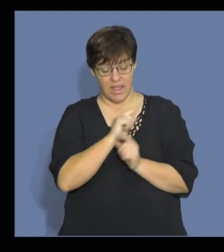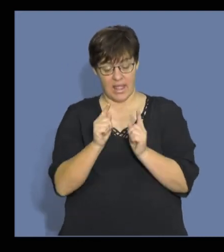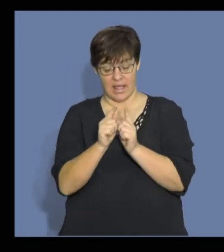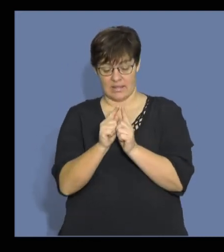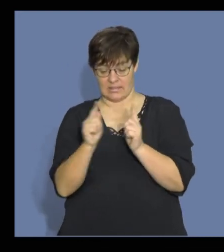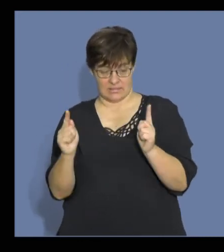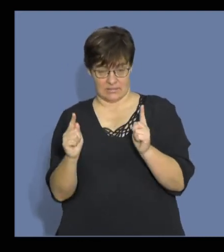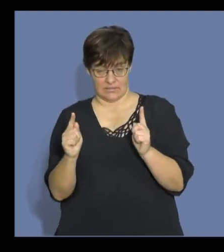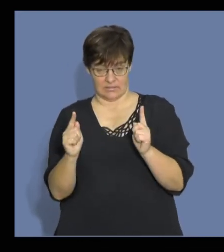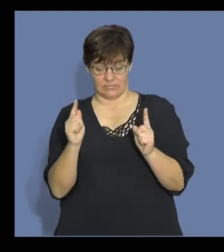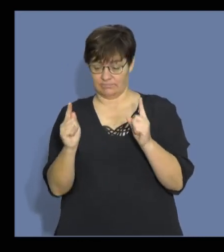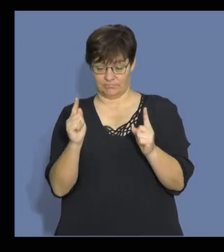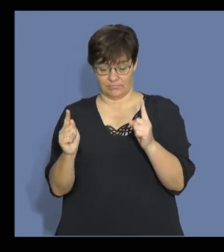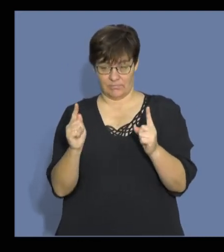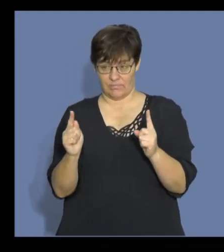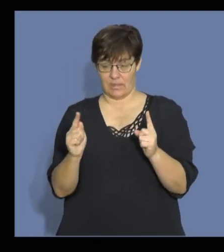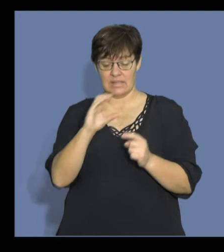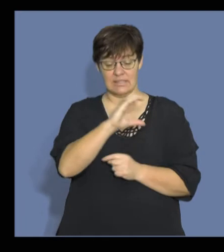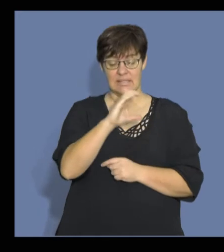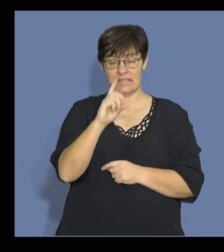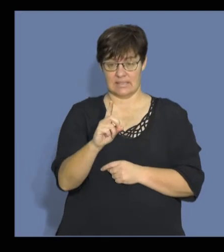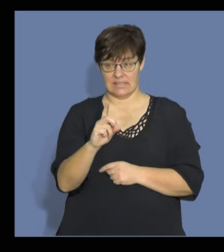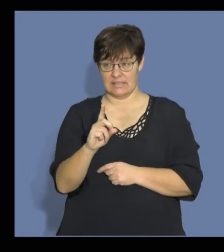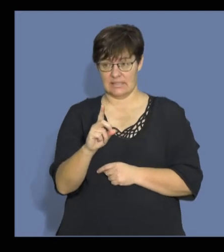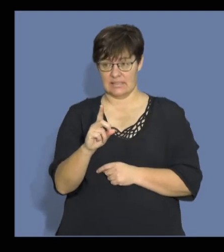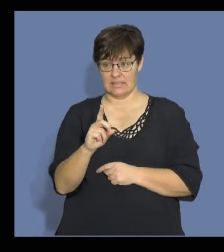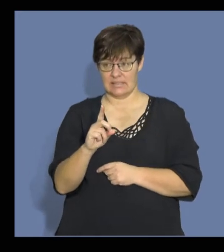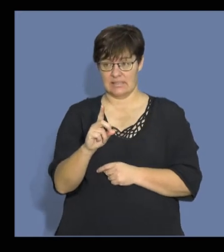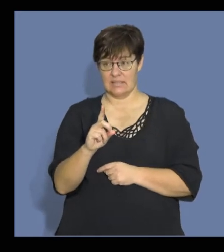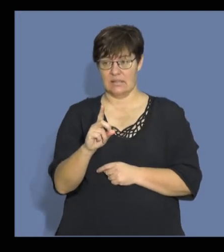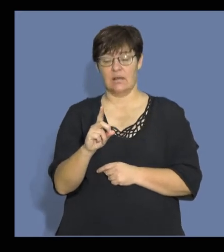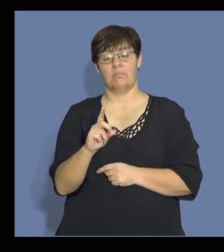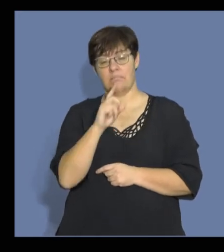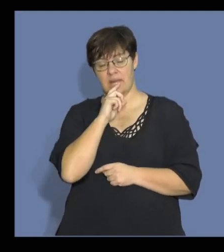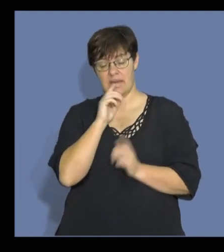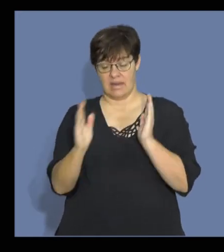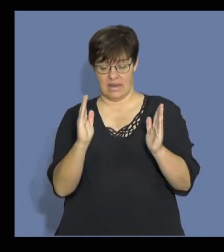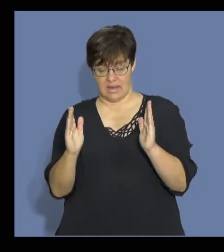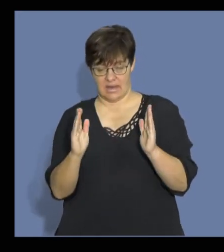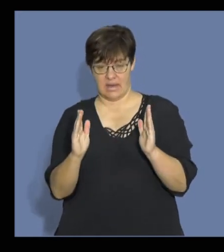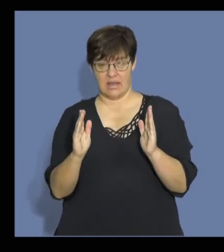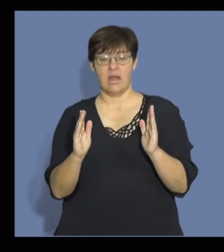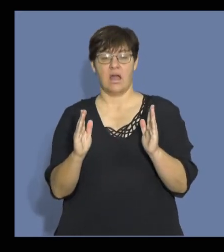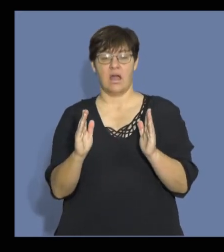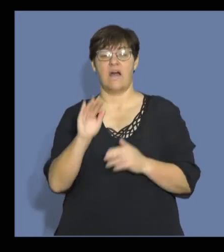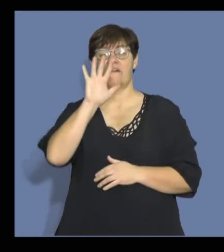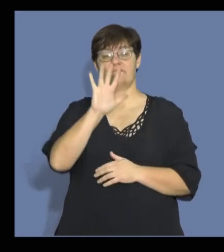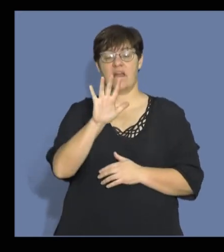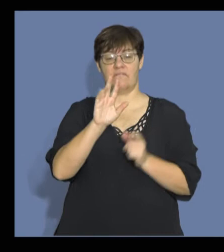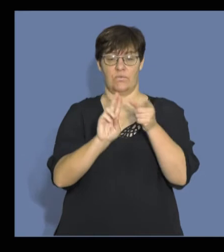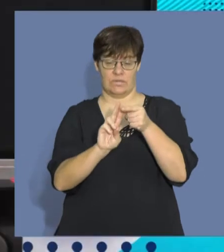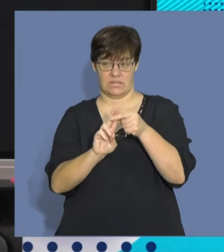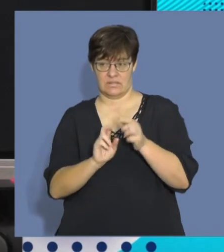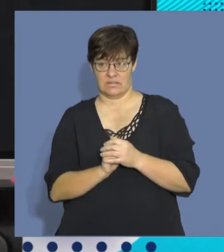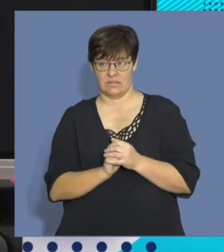between these 2 points, CD, is equal to 5 units. Now, what we're doing